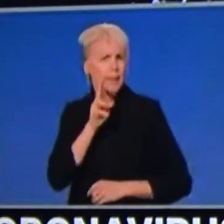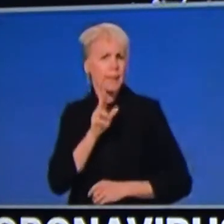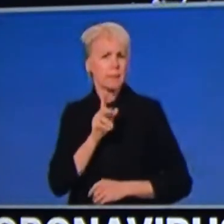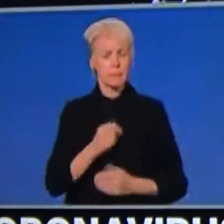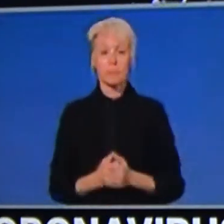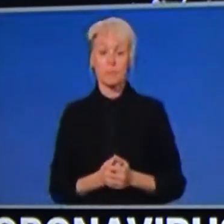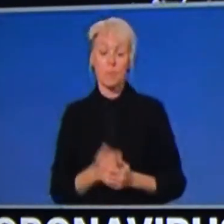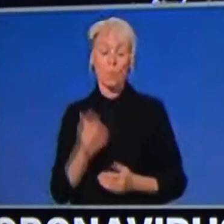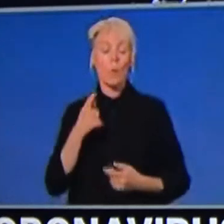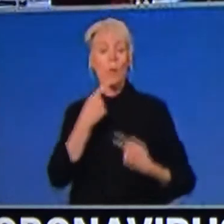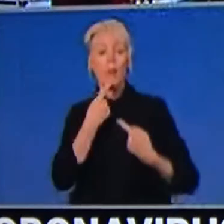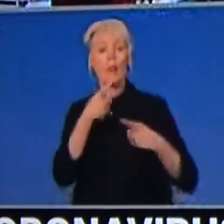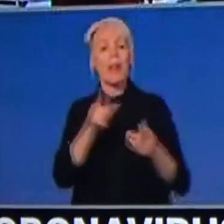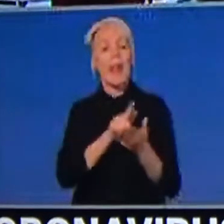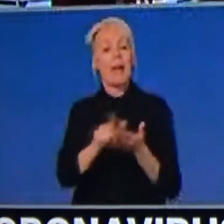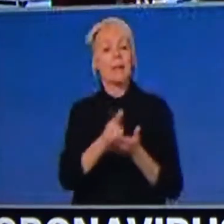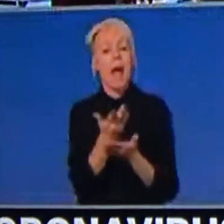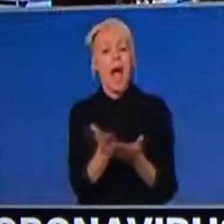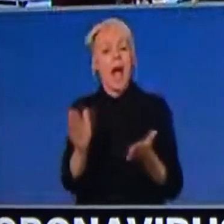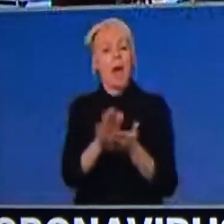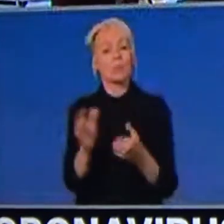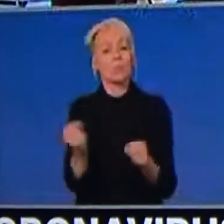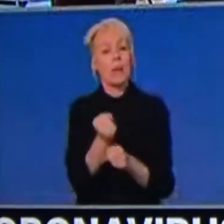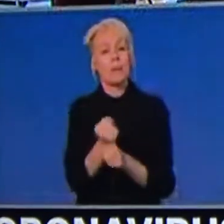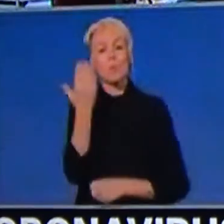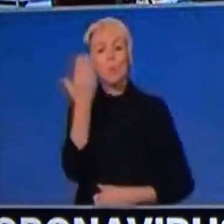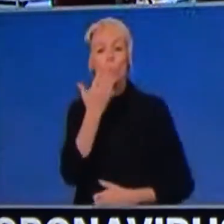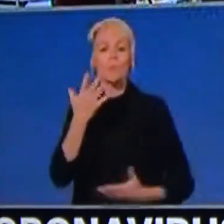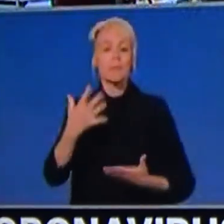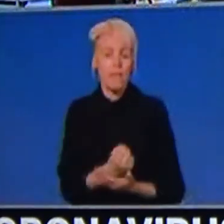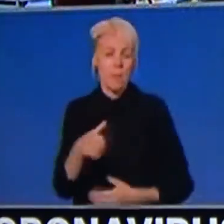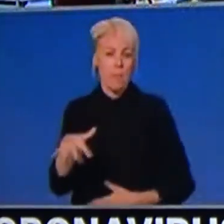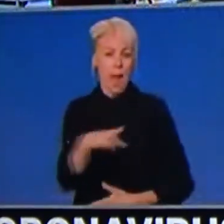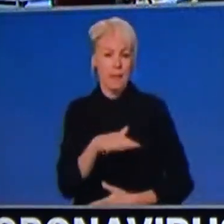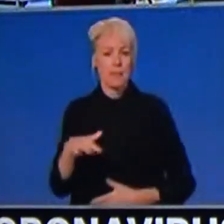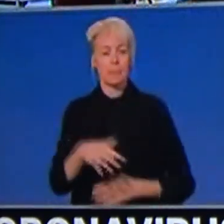to make a school safer. It's practicing good hygiene, it's all of these